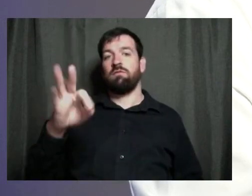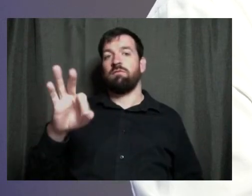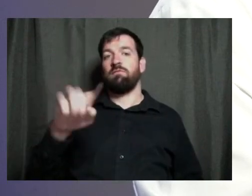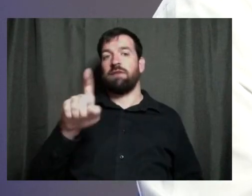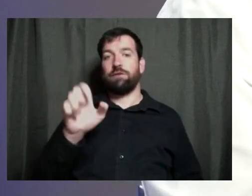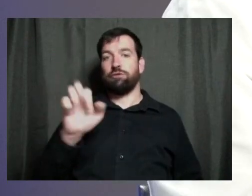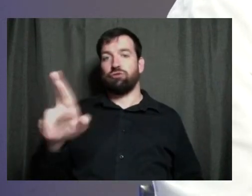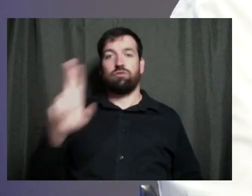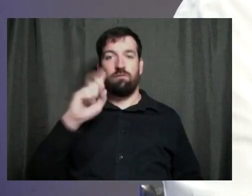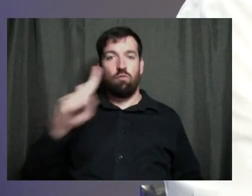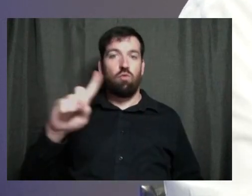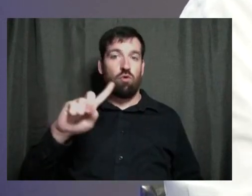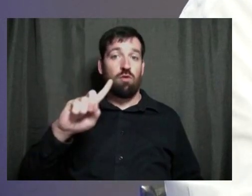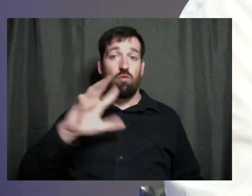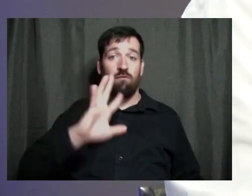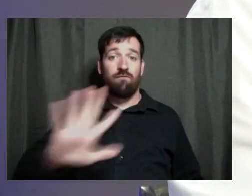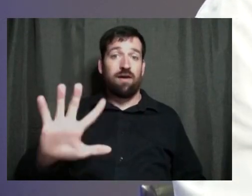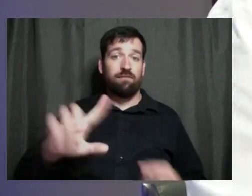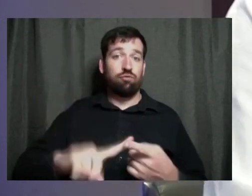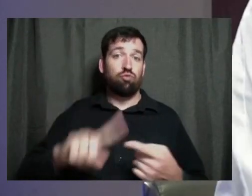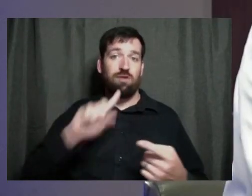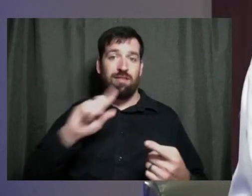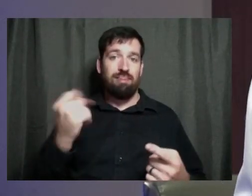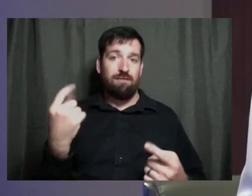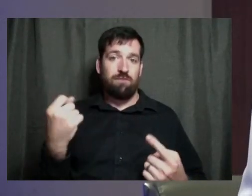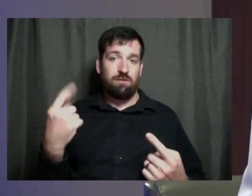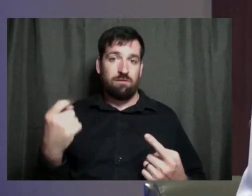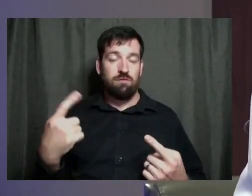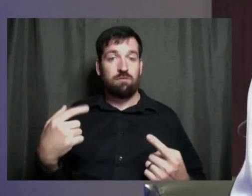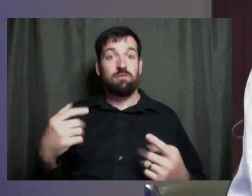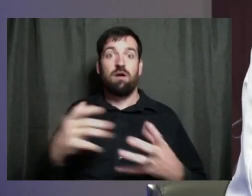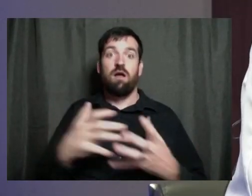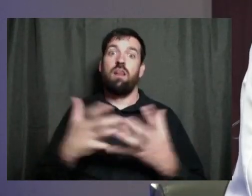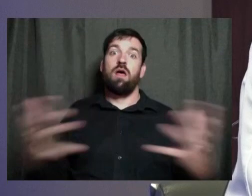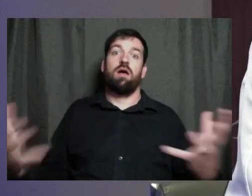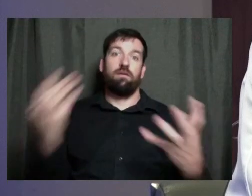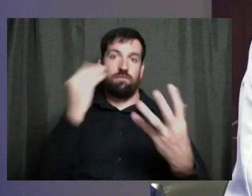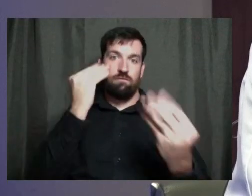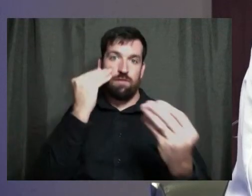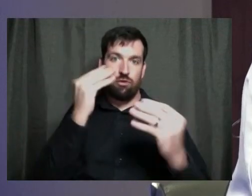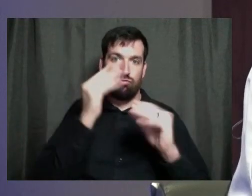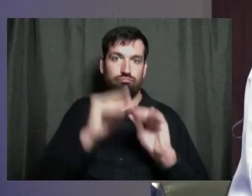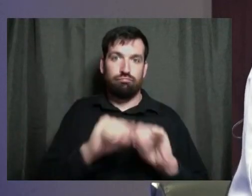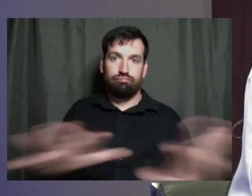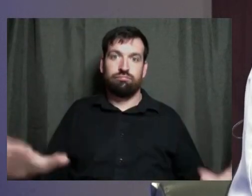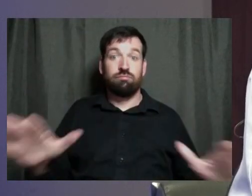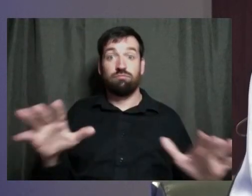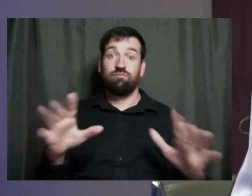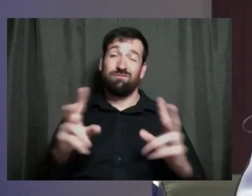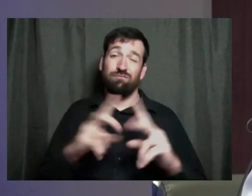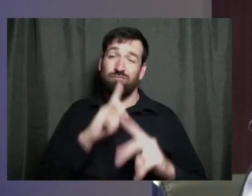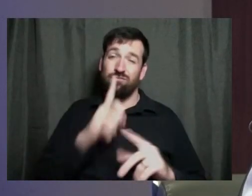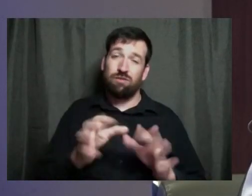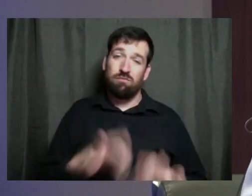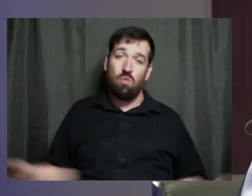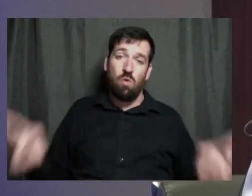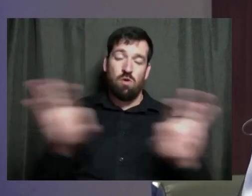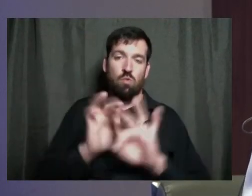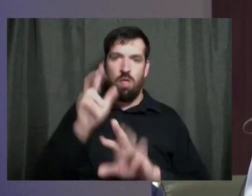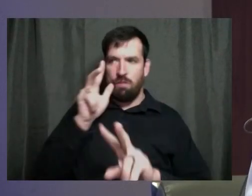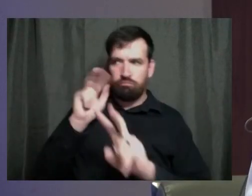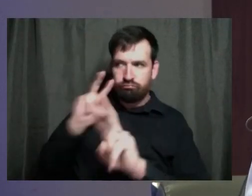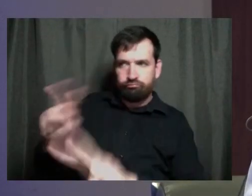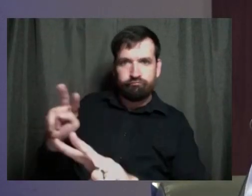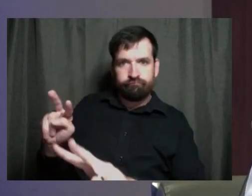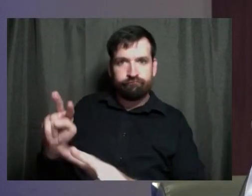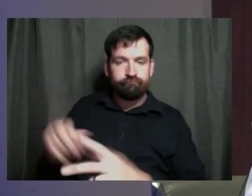from the FDA. So there's a whole lot of information that's going to go on in vaccination. I think it's going to be really important. We'll stay tuned. I know we're going to be talking about it,